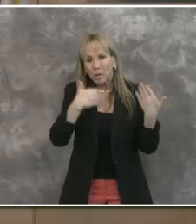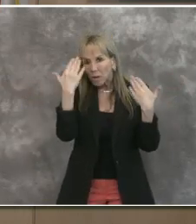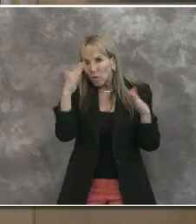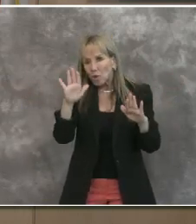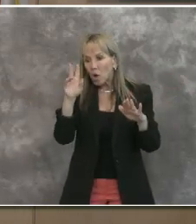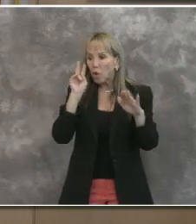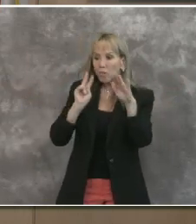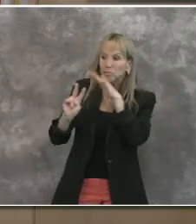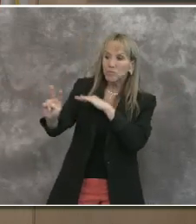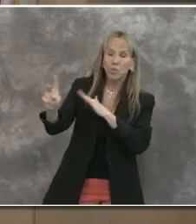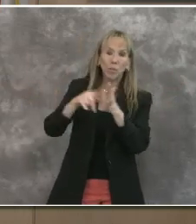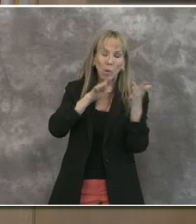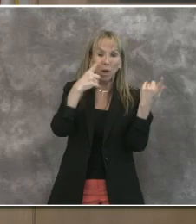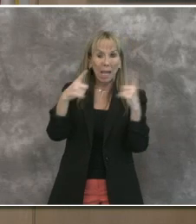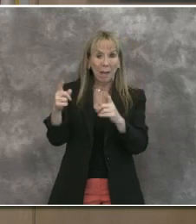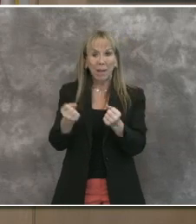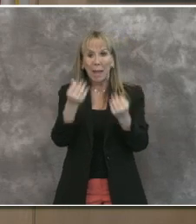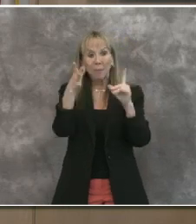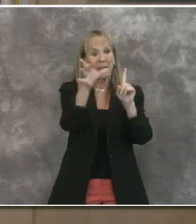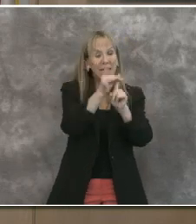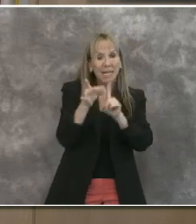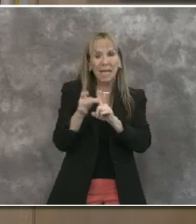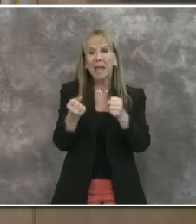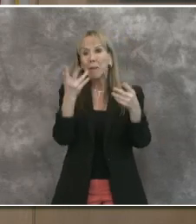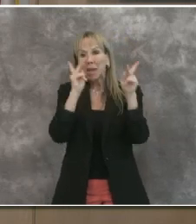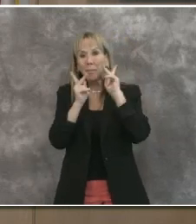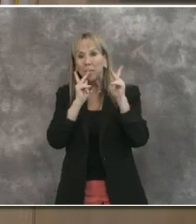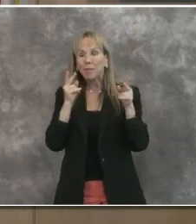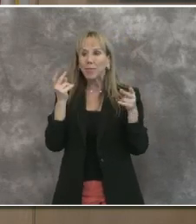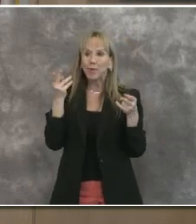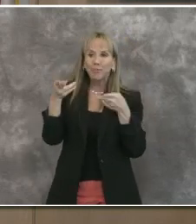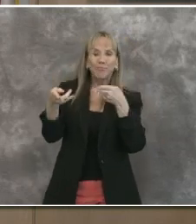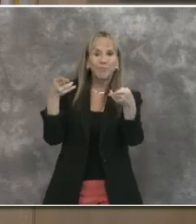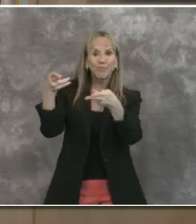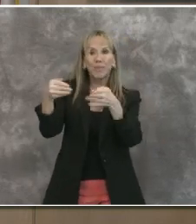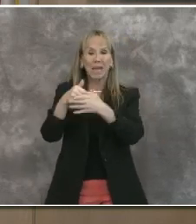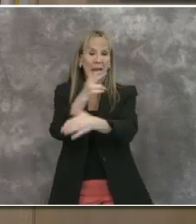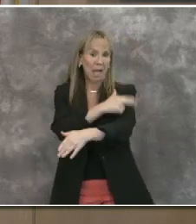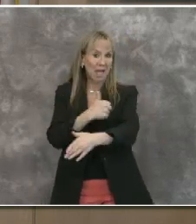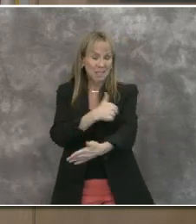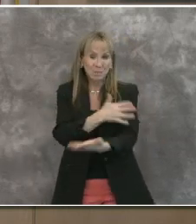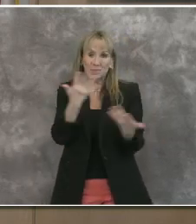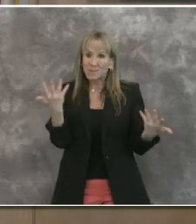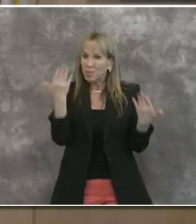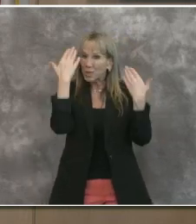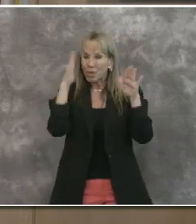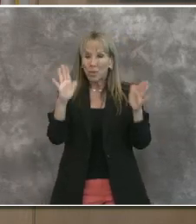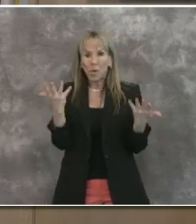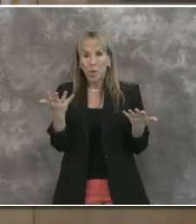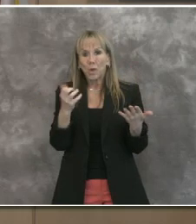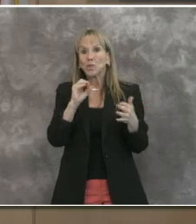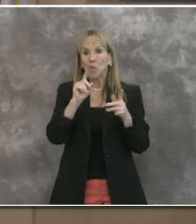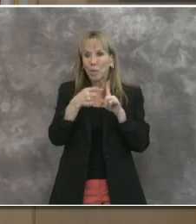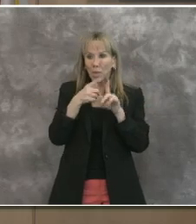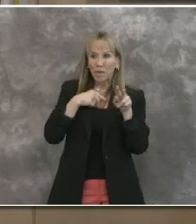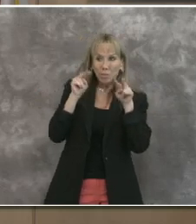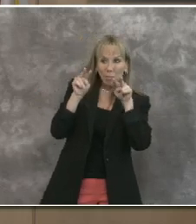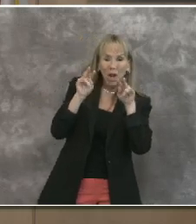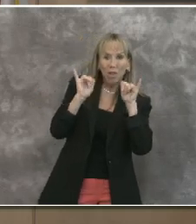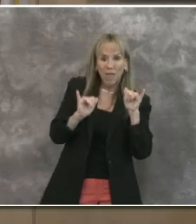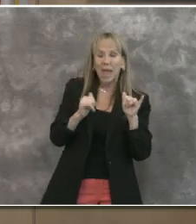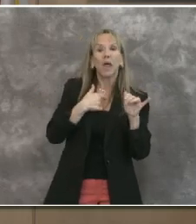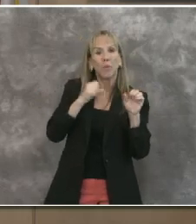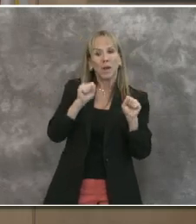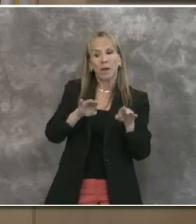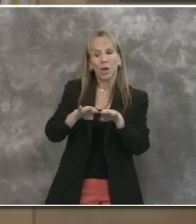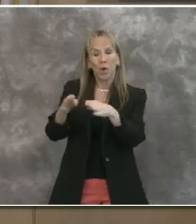of cases and hospitalizations and curves. We can't predict what the future will yield in terms of when we will get to each of those things. We have